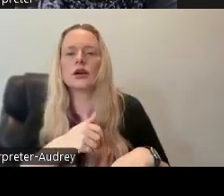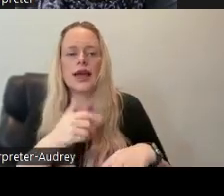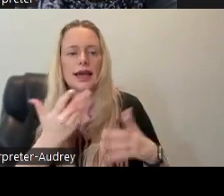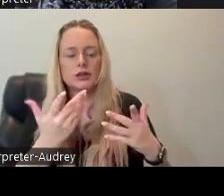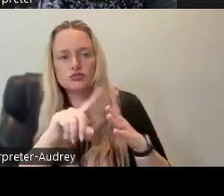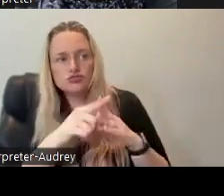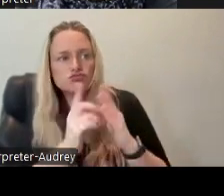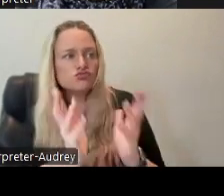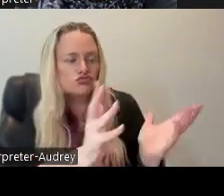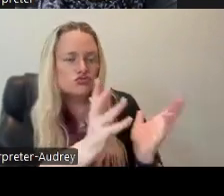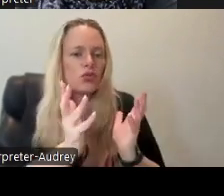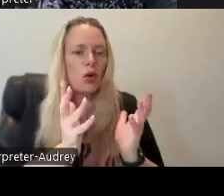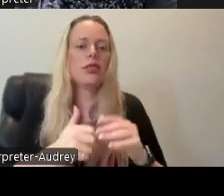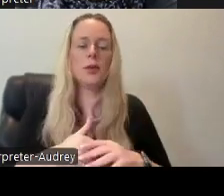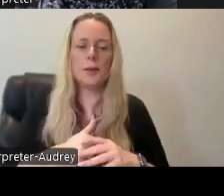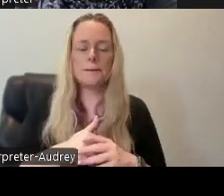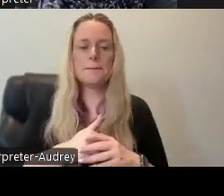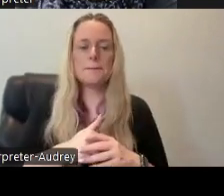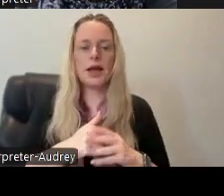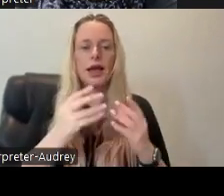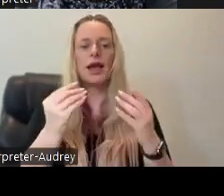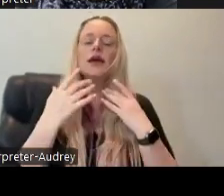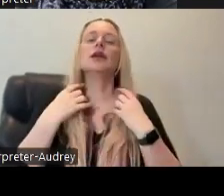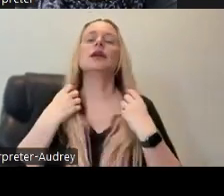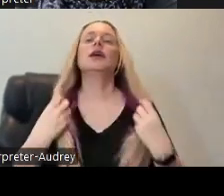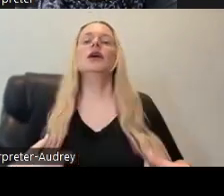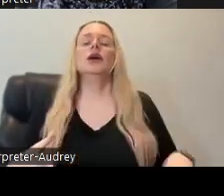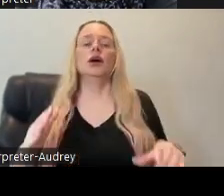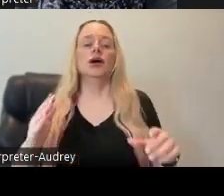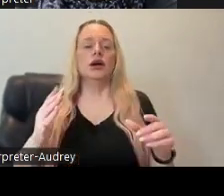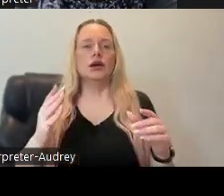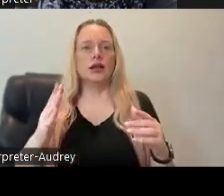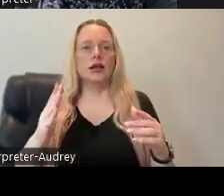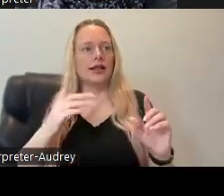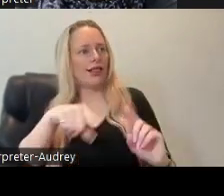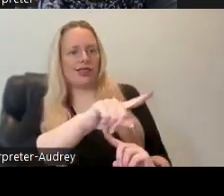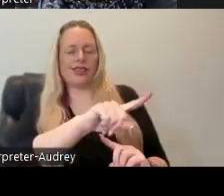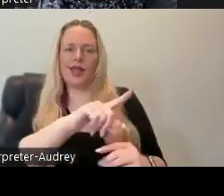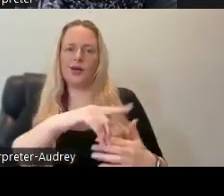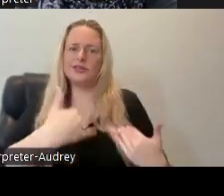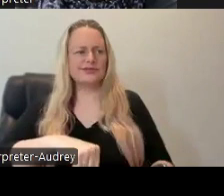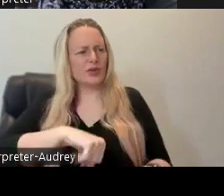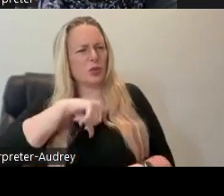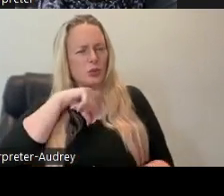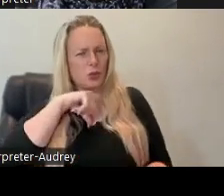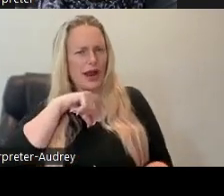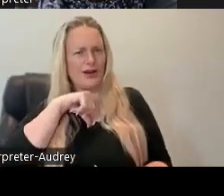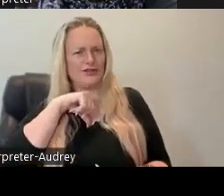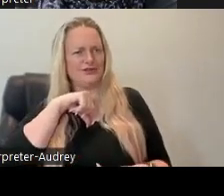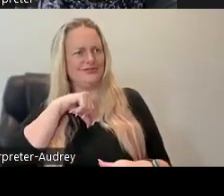talk to them. And the pride that they took in their